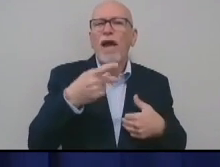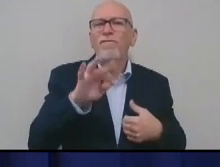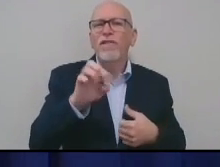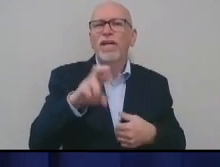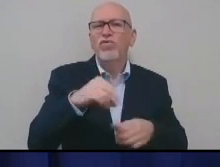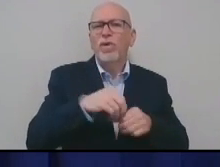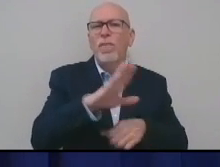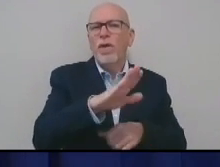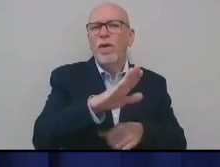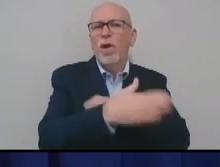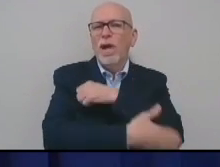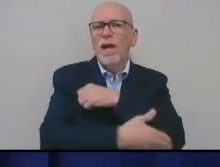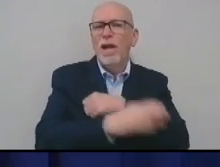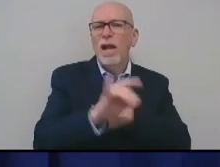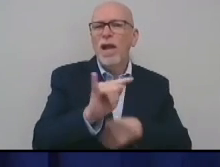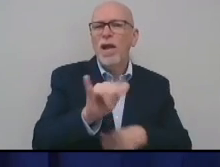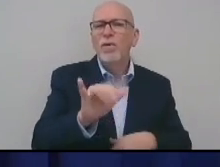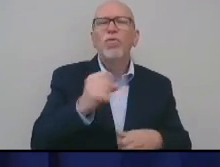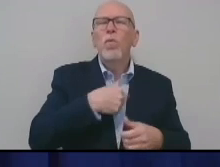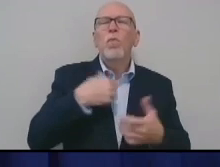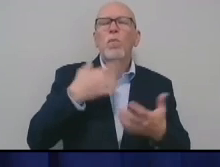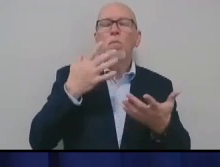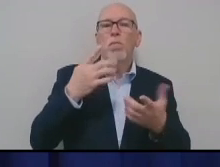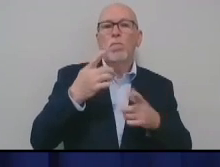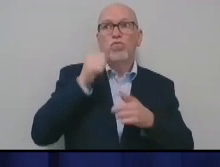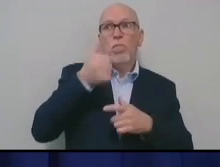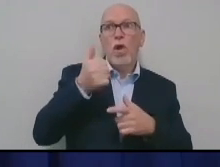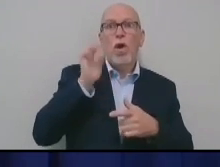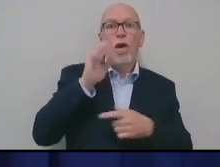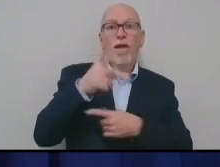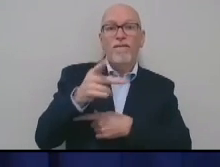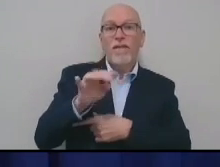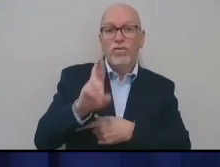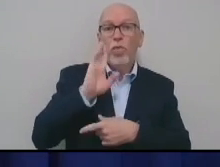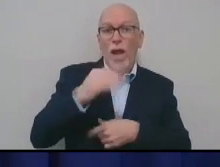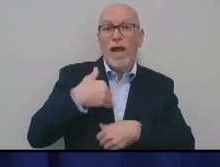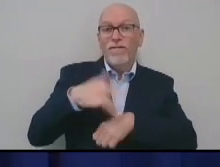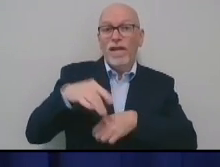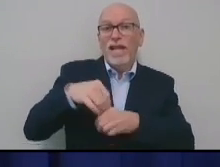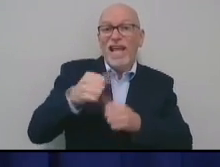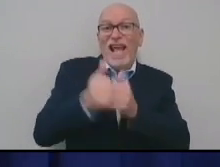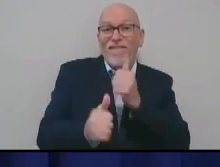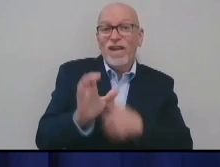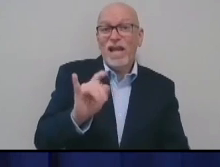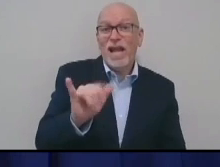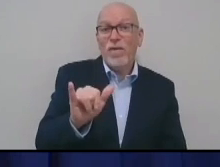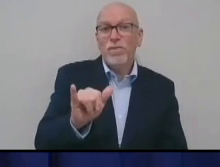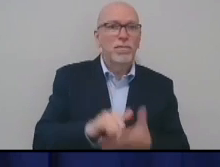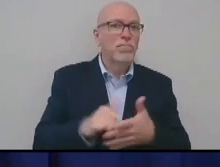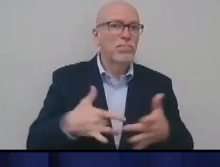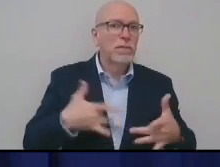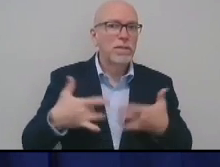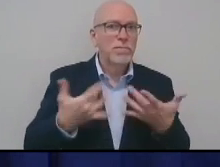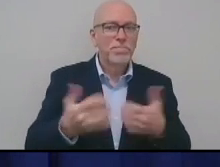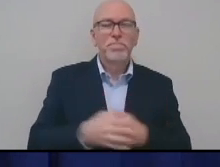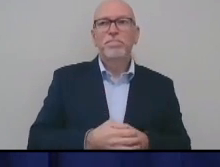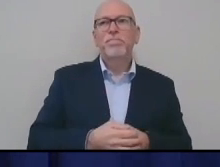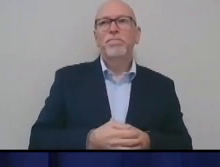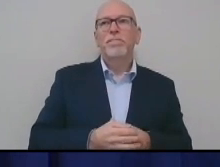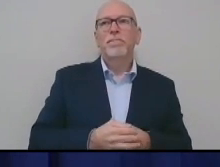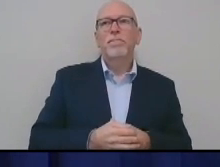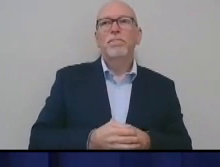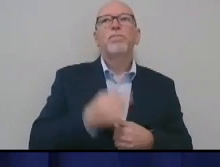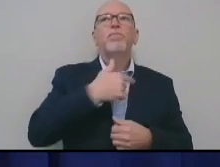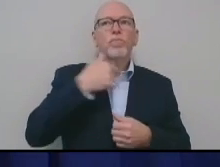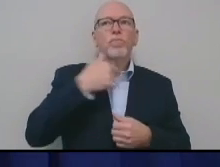we will, as of effective tomorrow, have Pfizer in every county across the state, which is very exciting. We